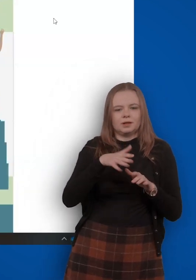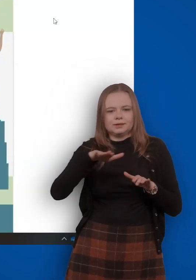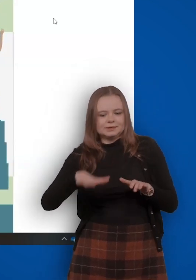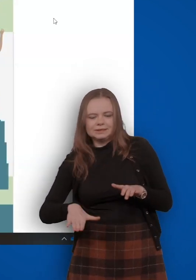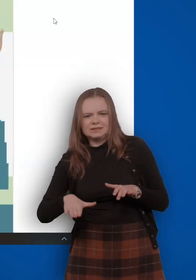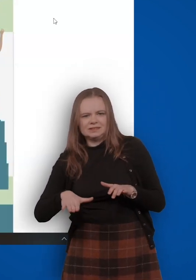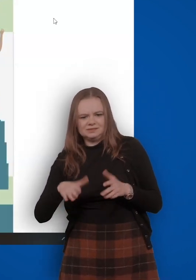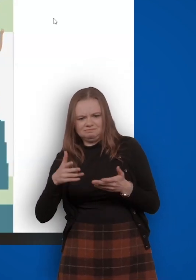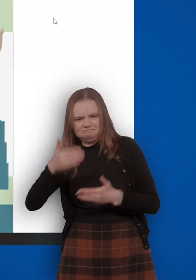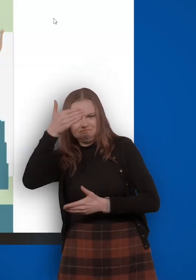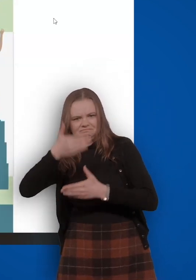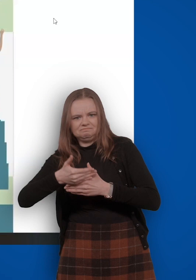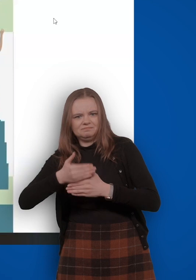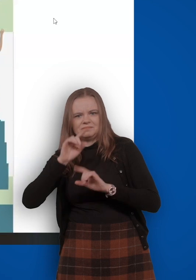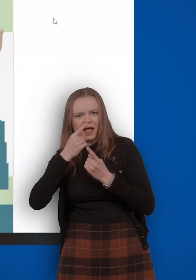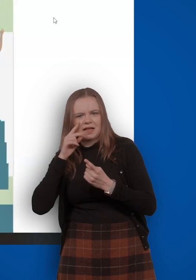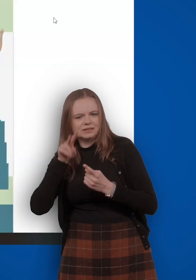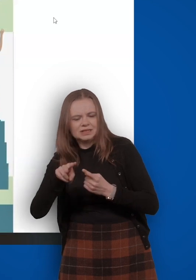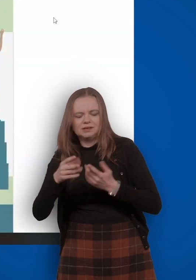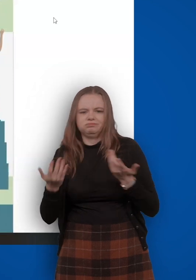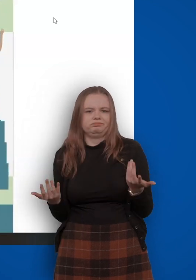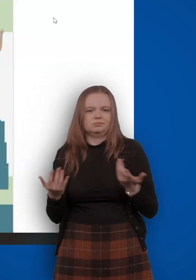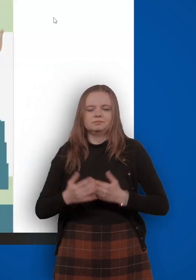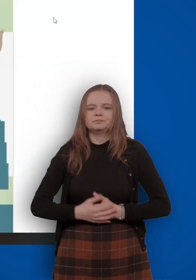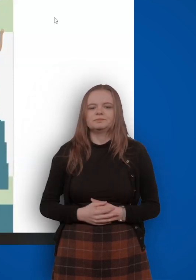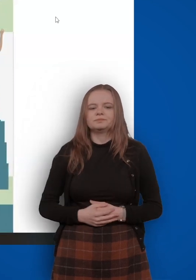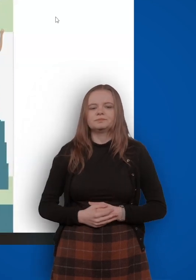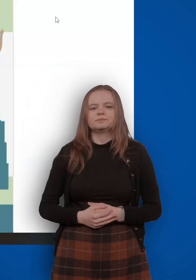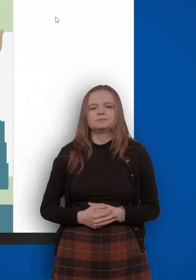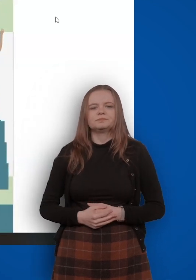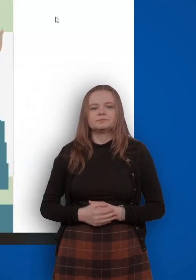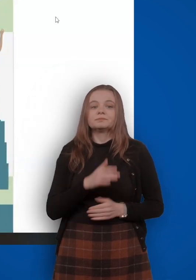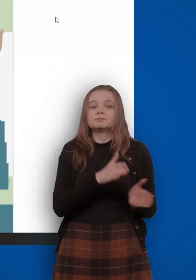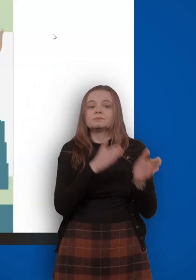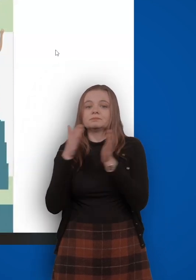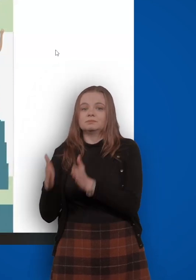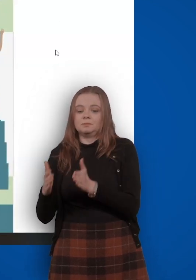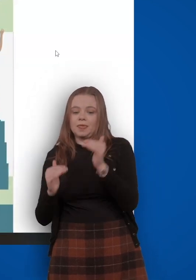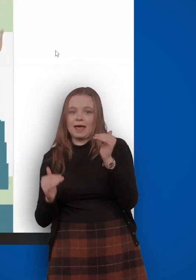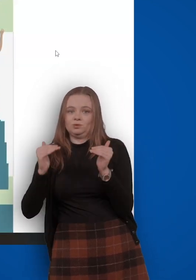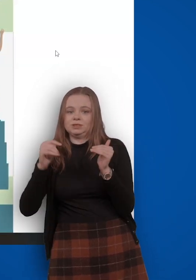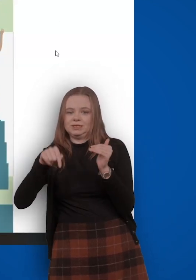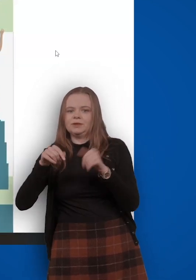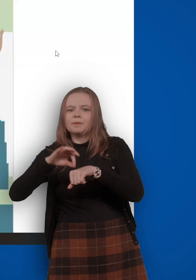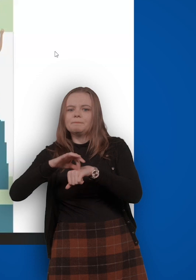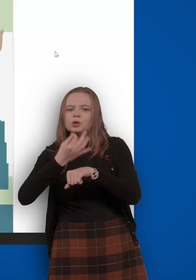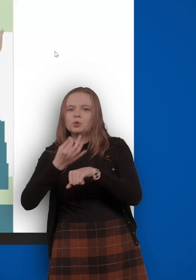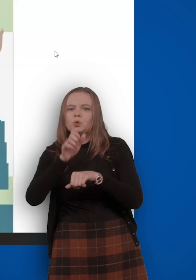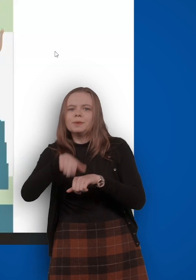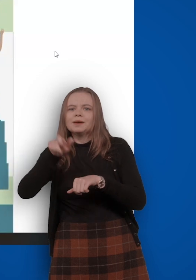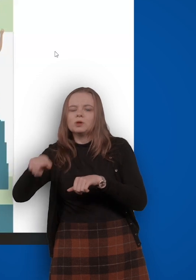short person has no chance of seeing over the fence. Equity is where